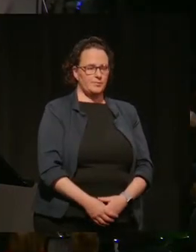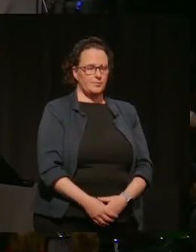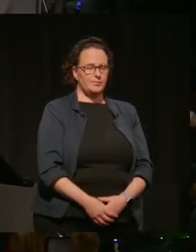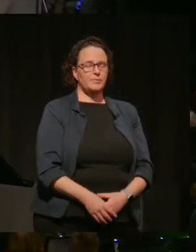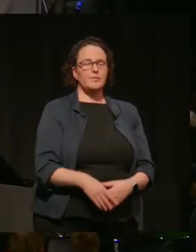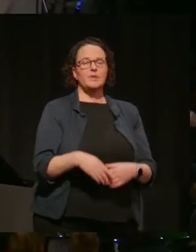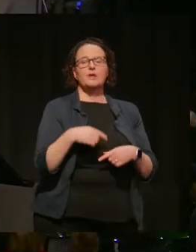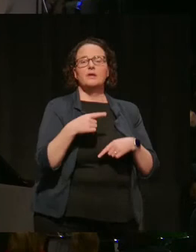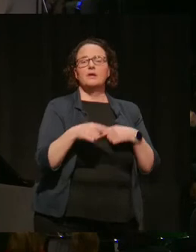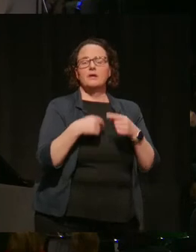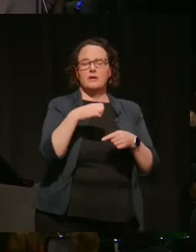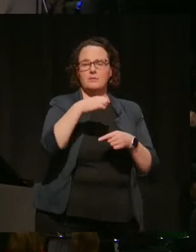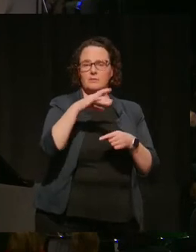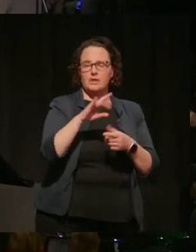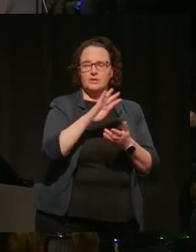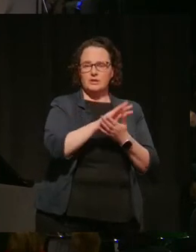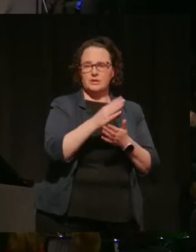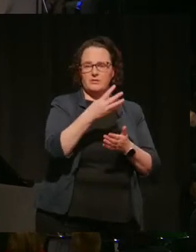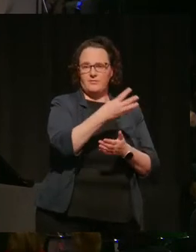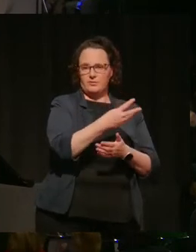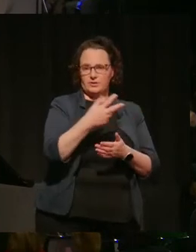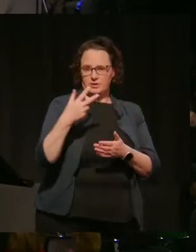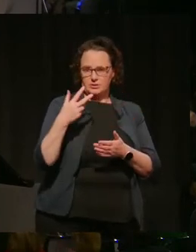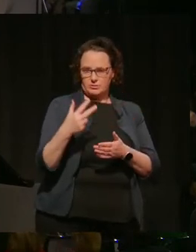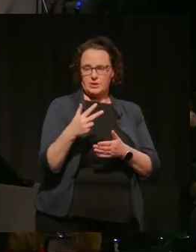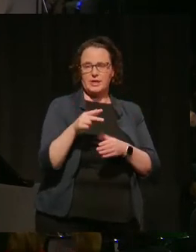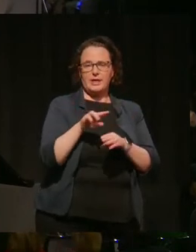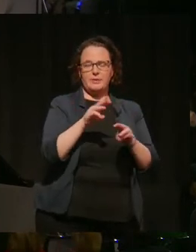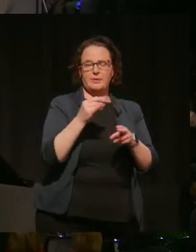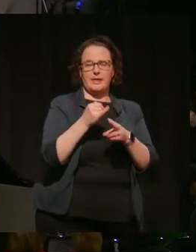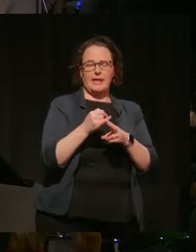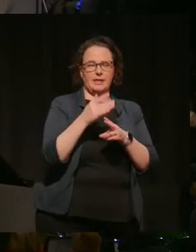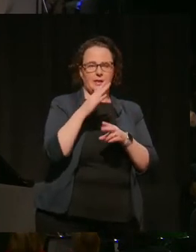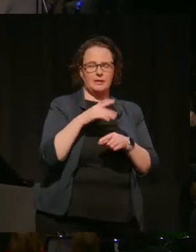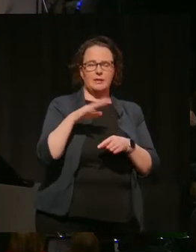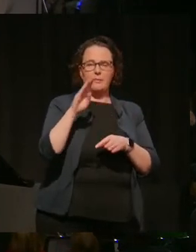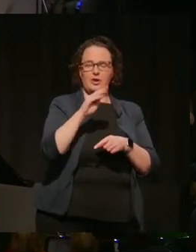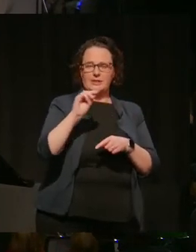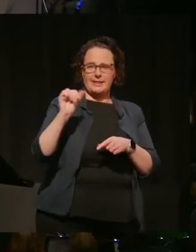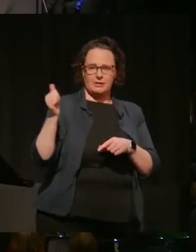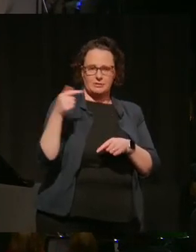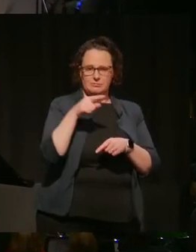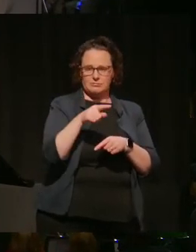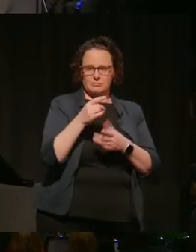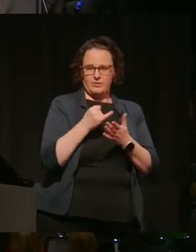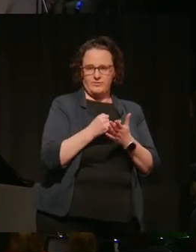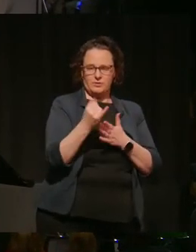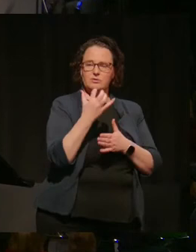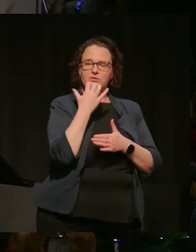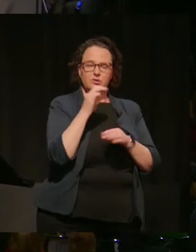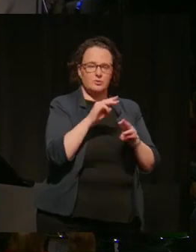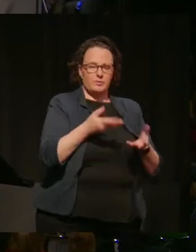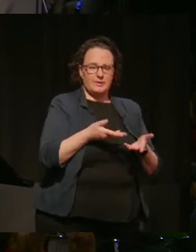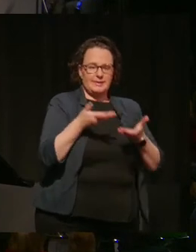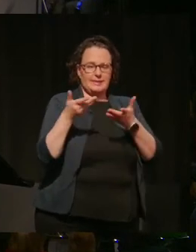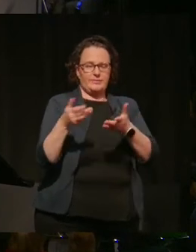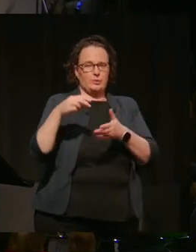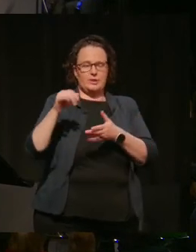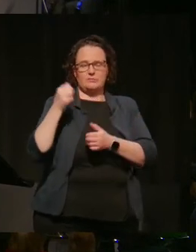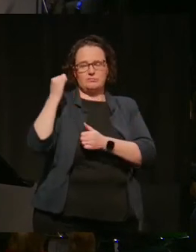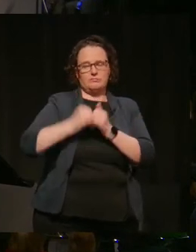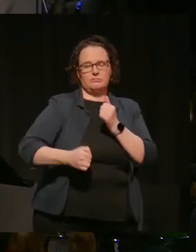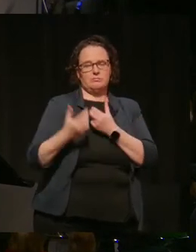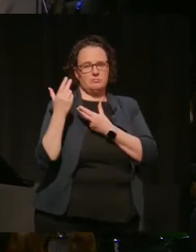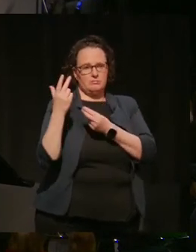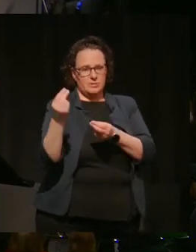In March 1943, the people of Bulgaria refused to hand over their Jewish communities to the Nazis, although they